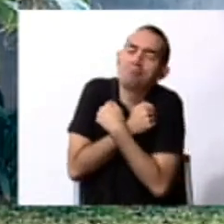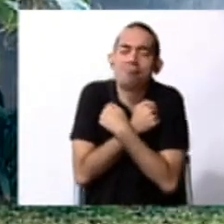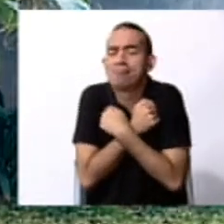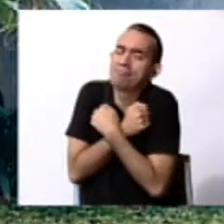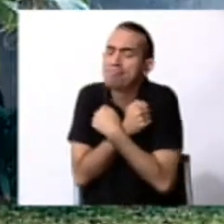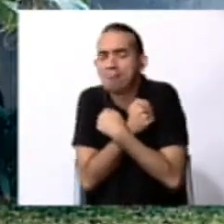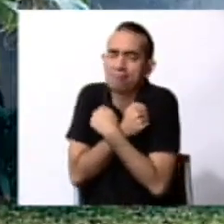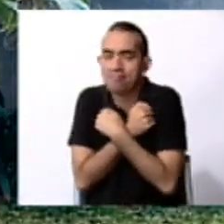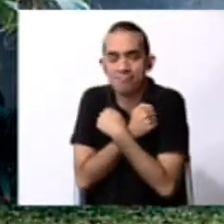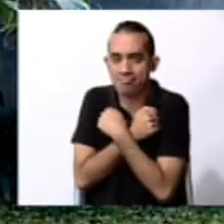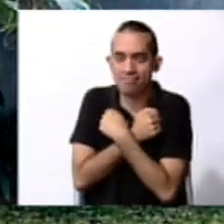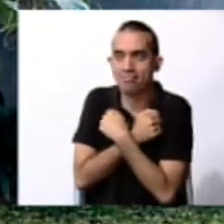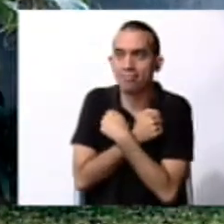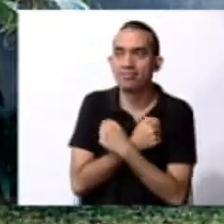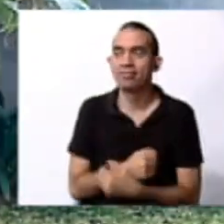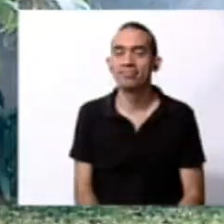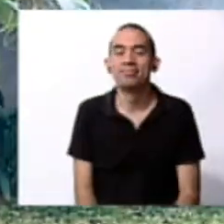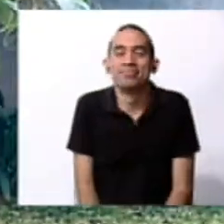very much.